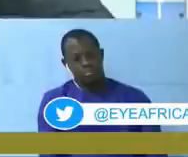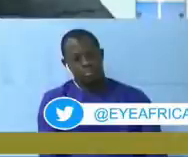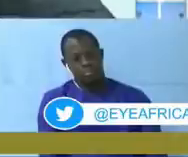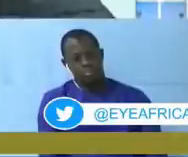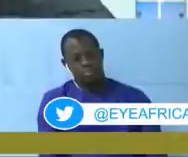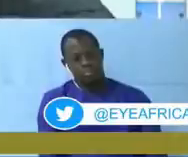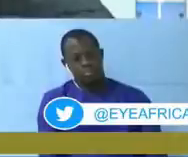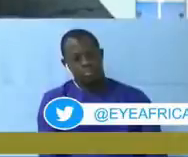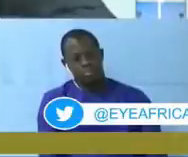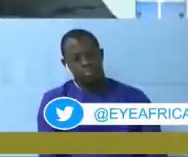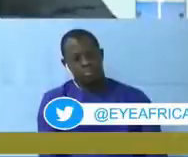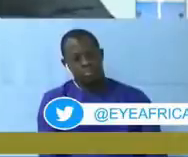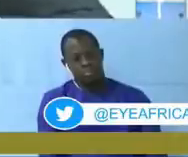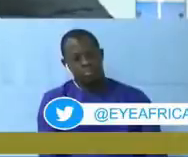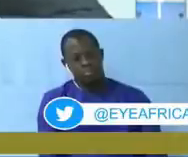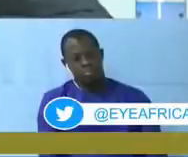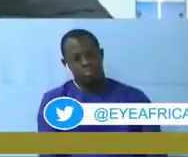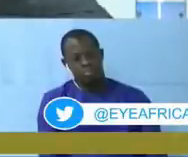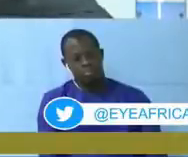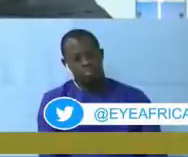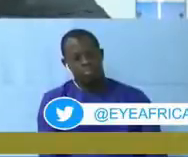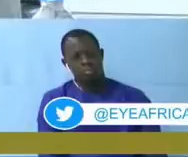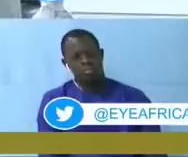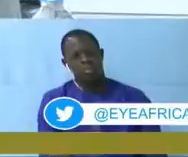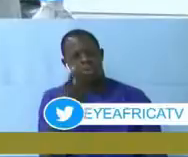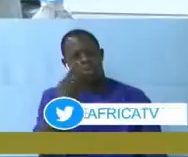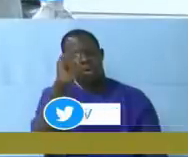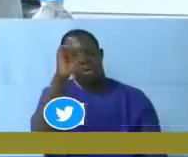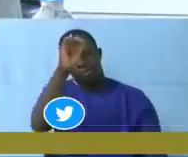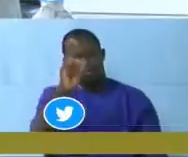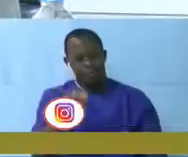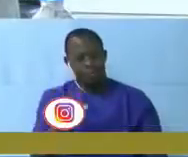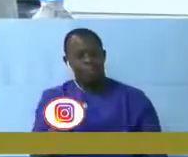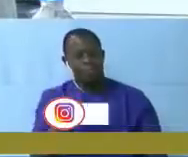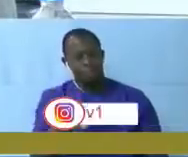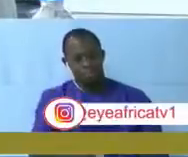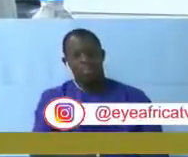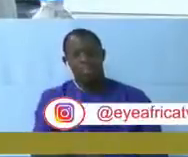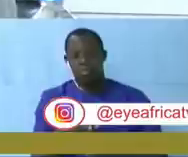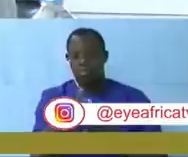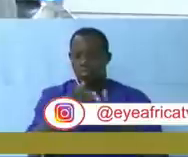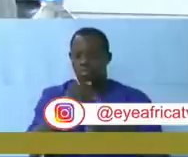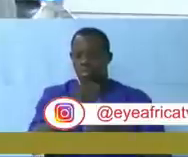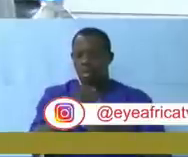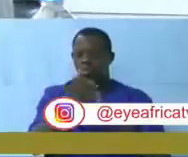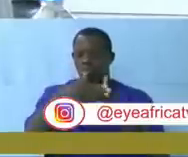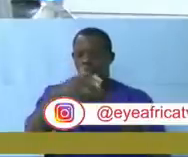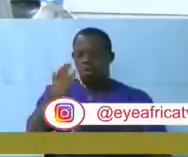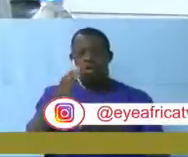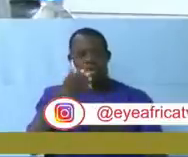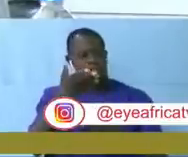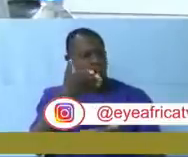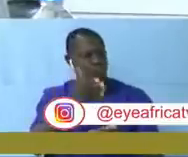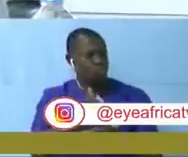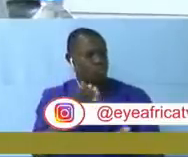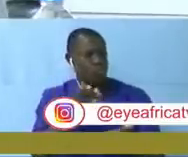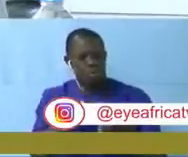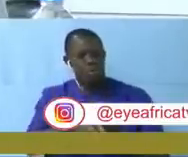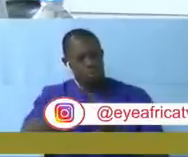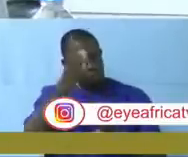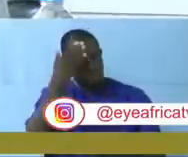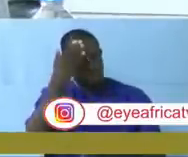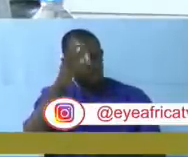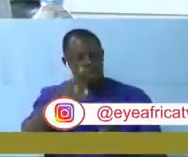gi ak doxalini loi yi ci biir réew mi. 100%. I mean, it's very obvious from the testimonies you've heard so far, not just